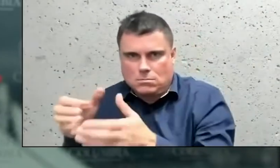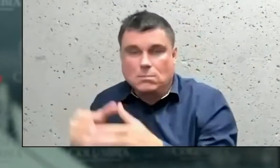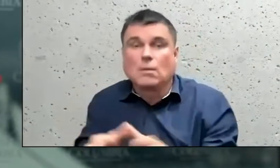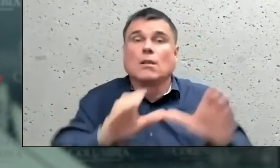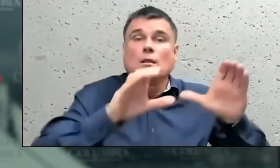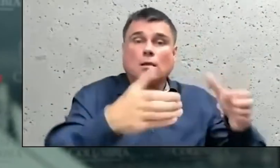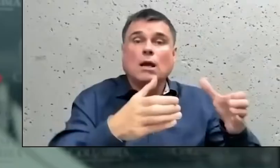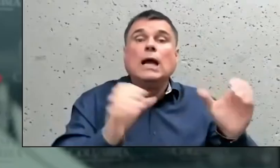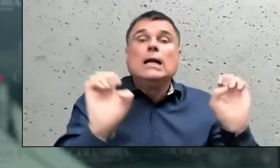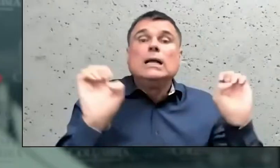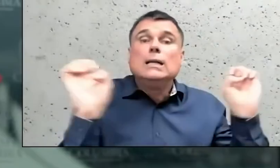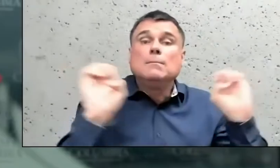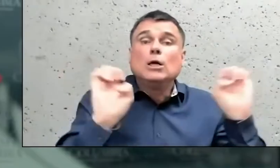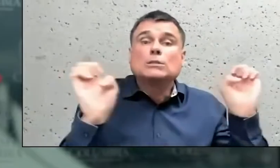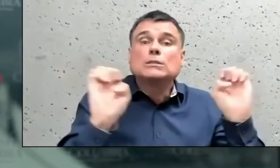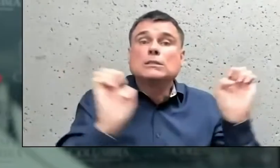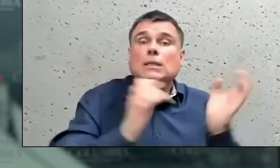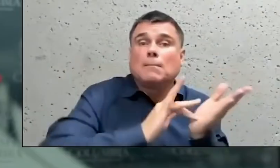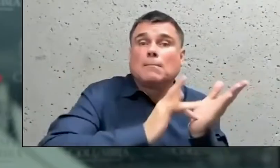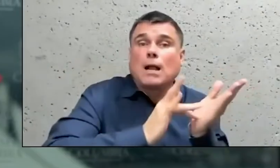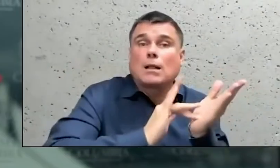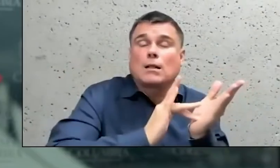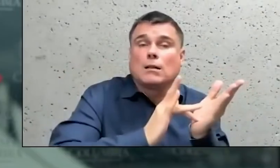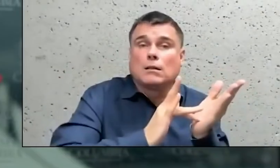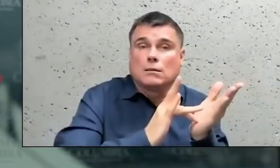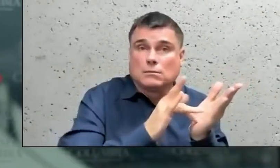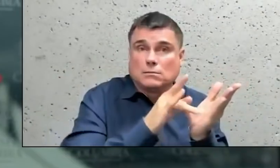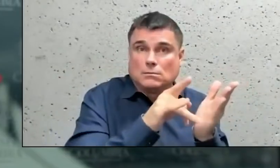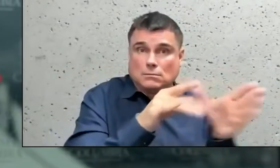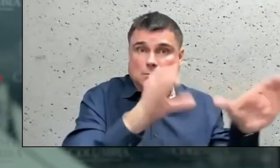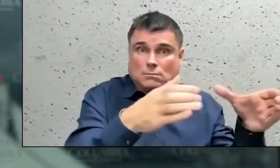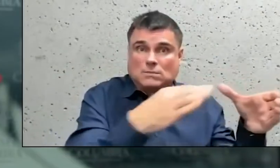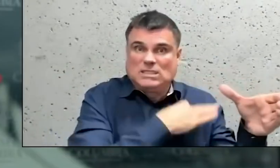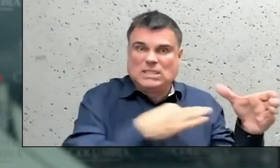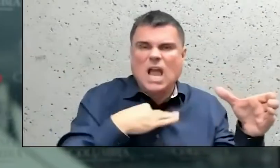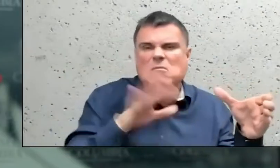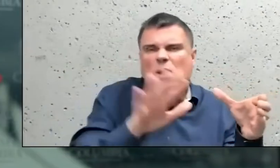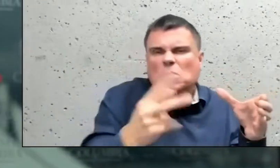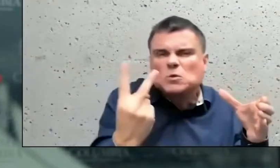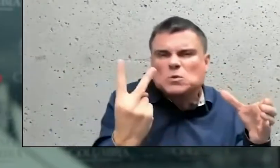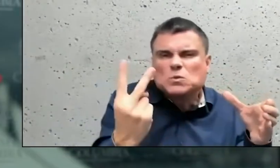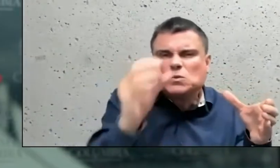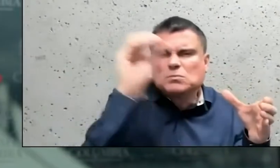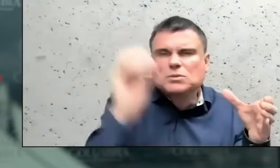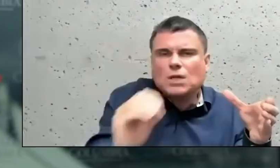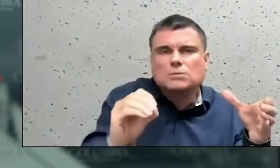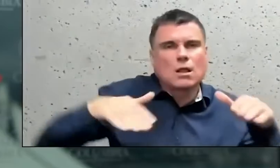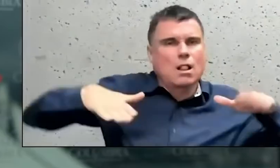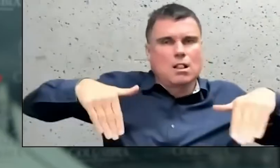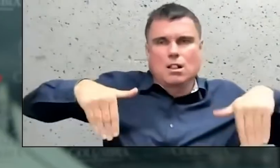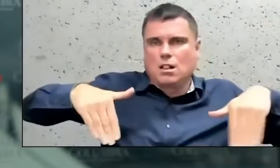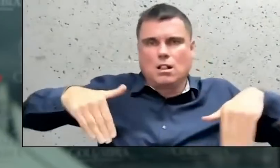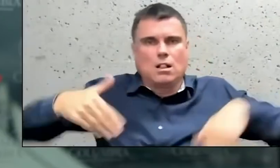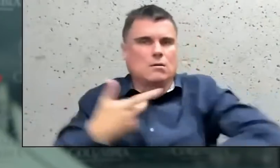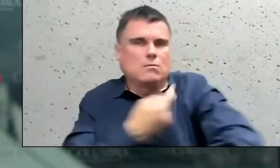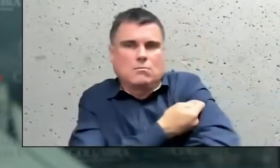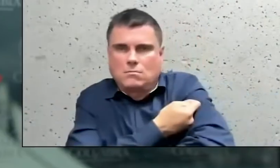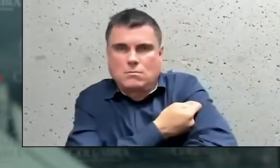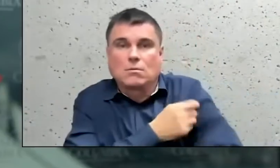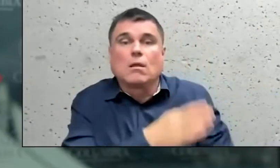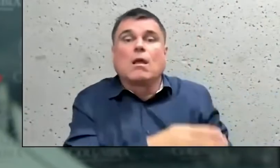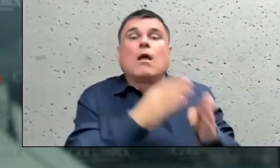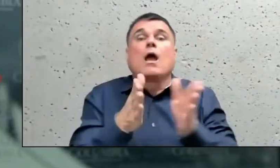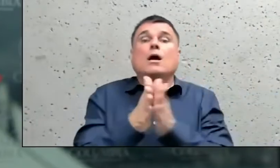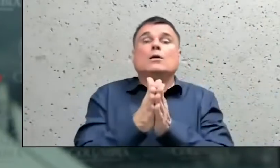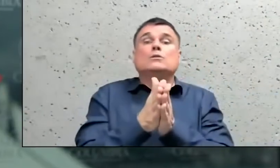1,445 people in the category, 28 not vaccinated, 2%. In general medicine, 5,445 in the